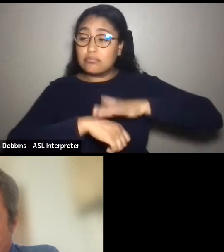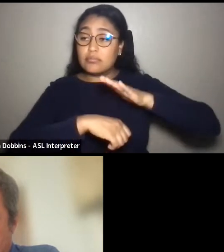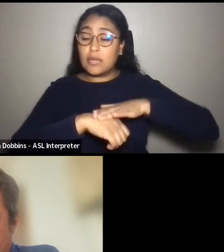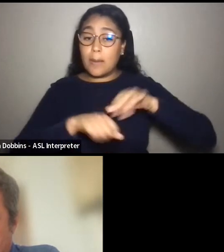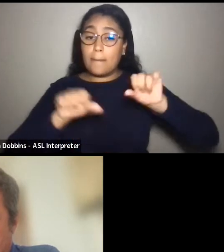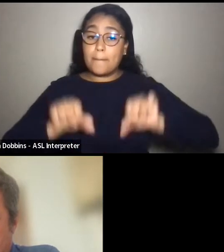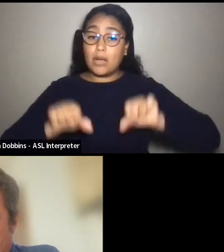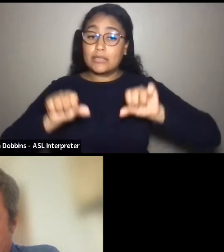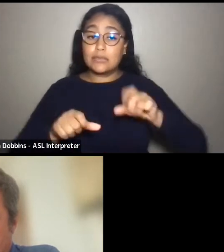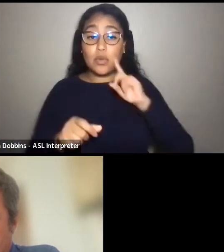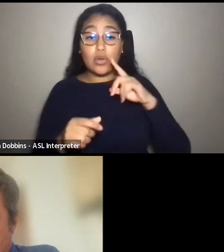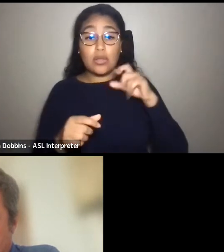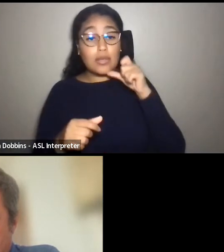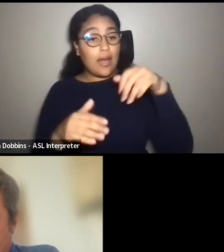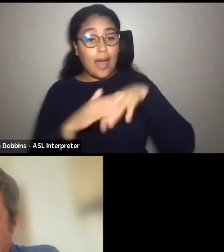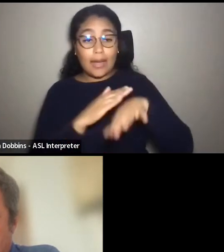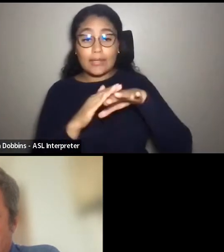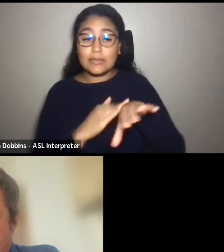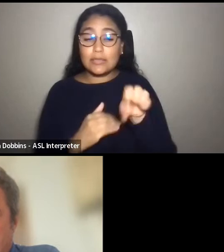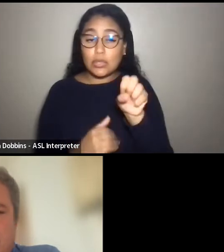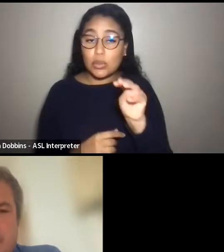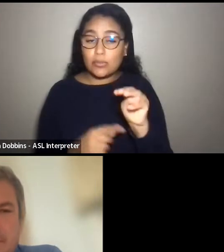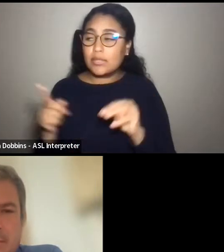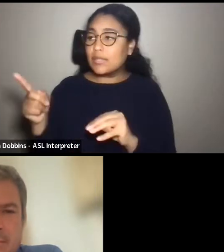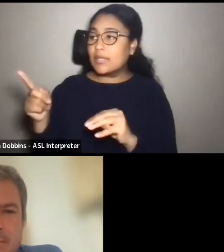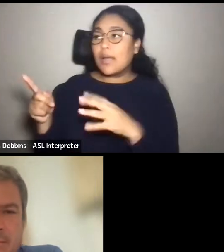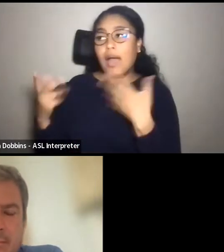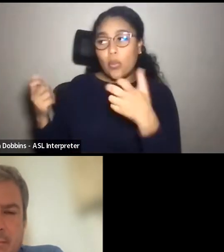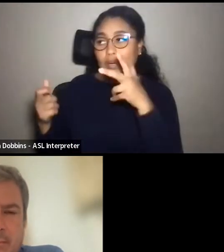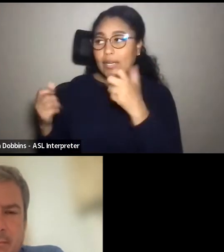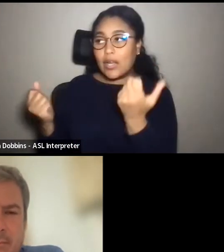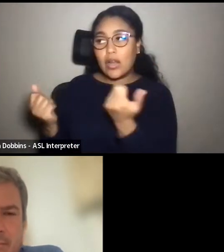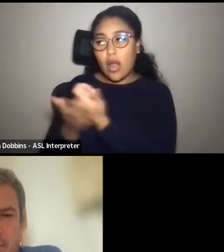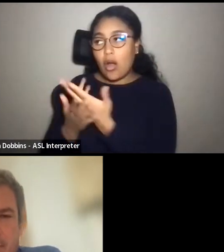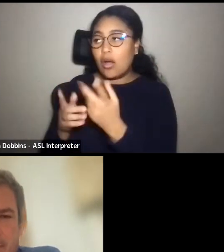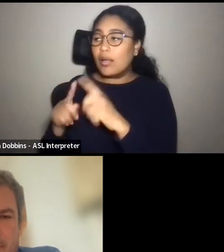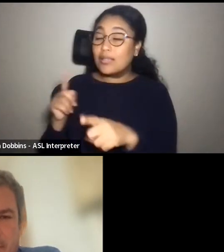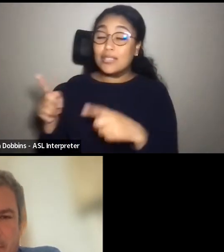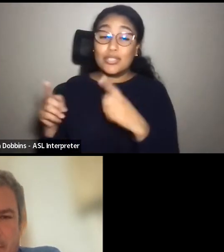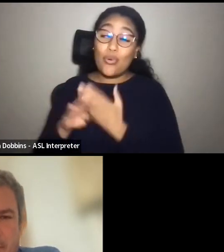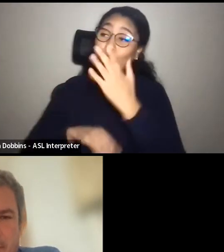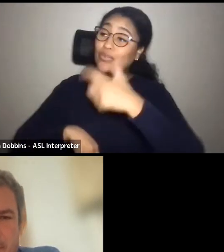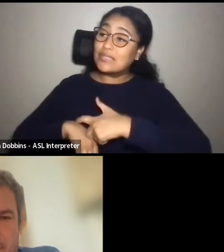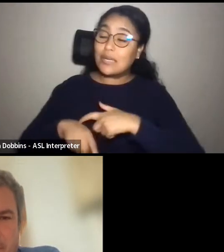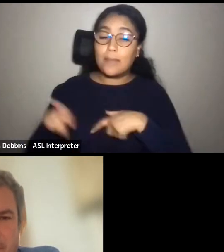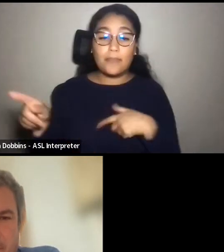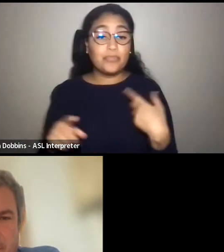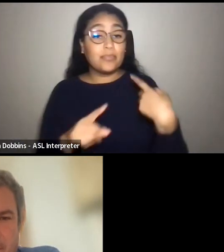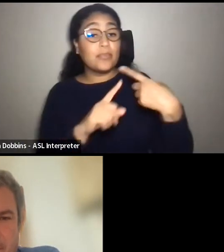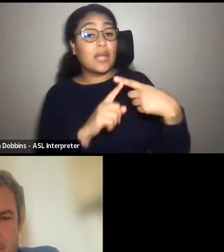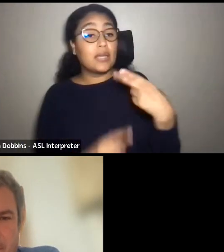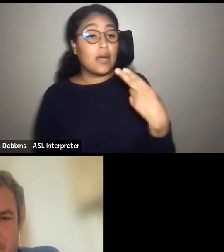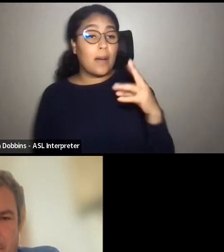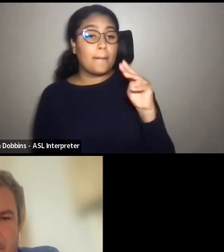students I'm accessing sorry, we social have a media. lot of speakers, and I want to hear everybody. And importantly, Okay, you're way over time. Hamas and its supporters have